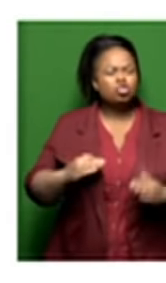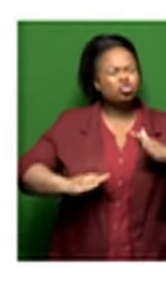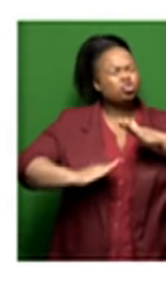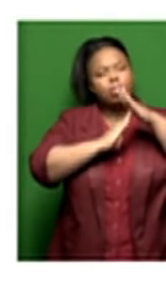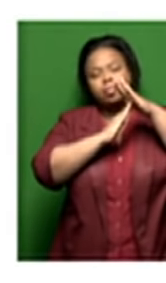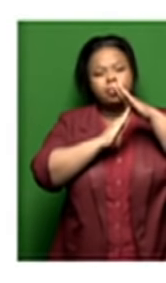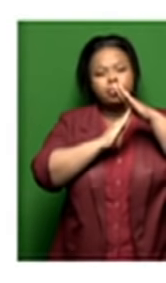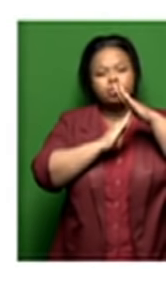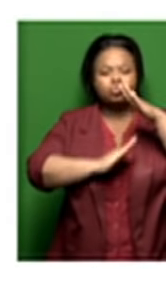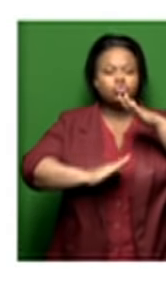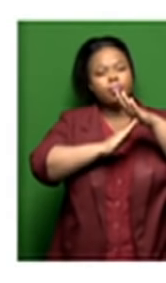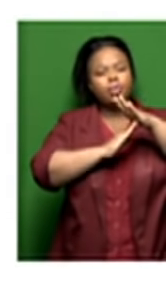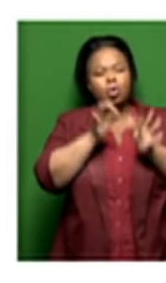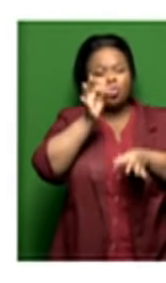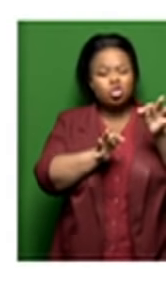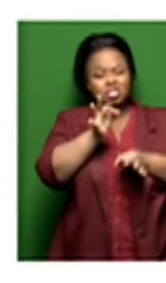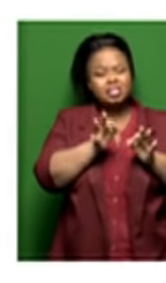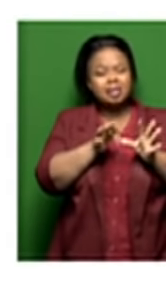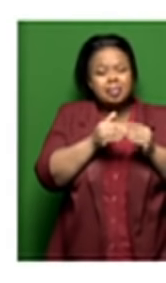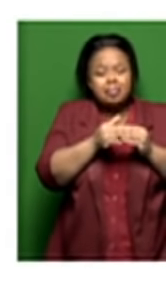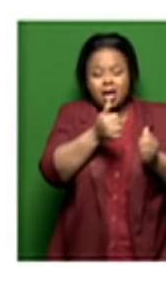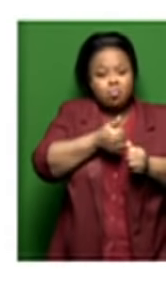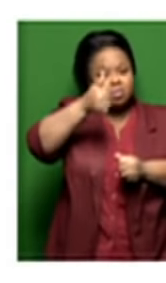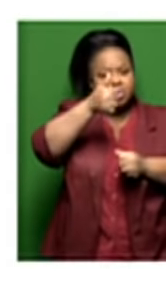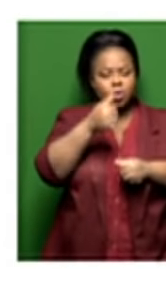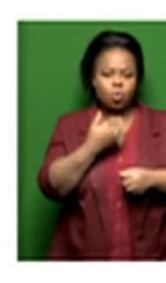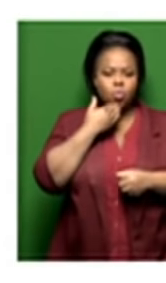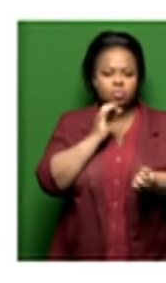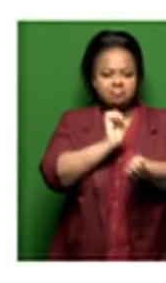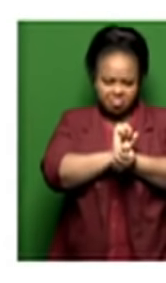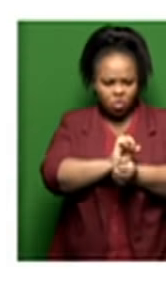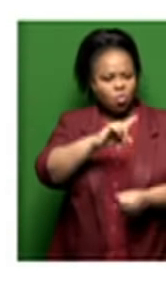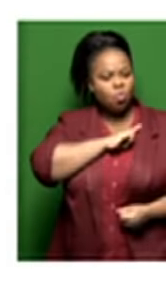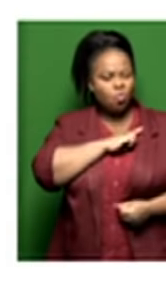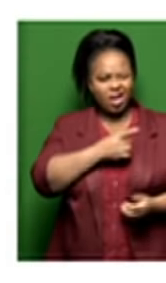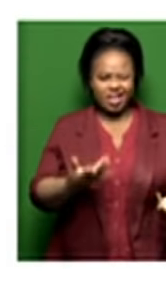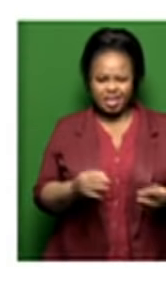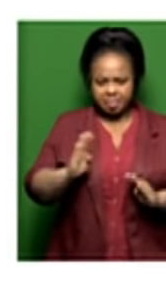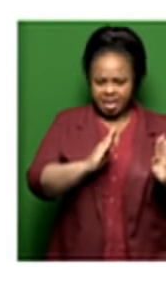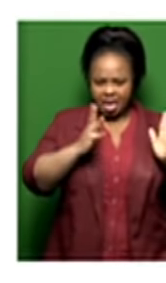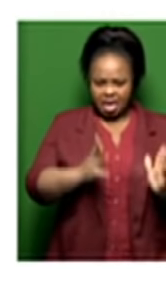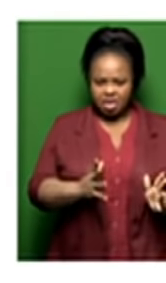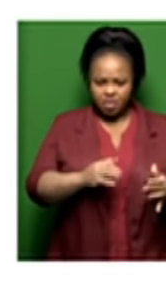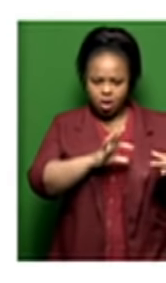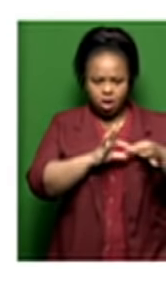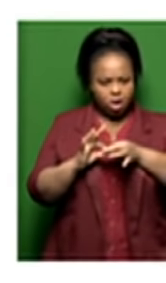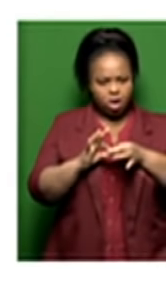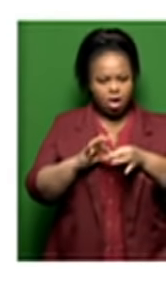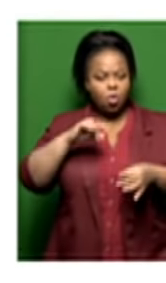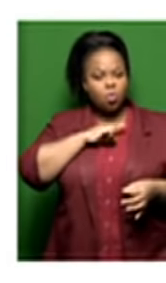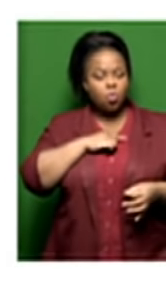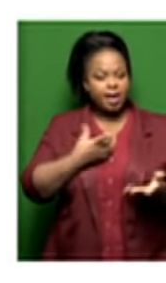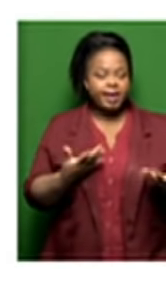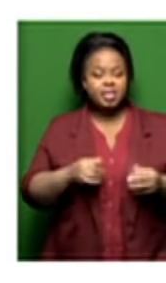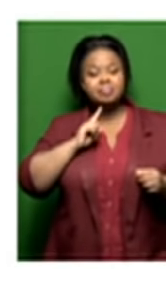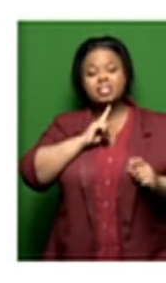ranking ANC politician to have been incarcerated on acts that one can say relate to having